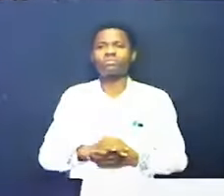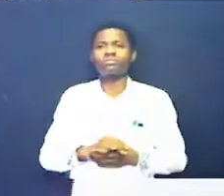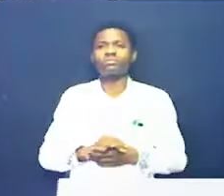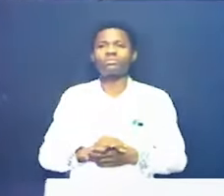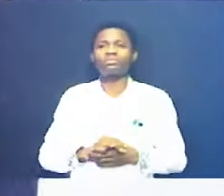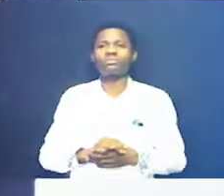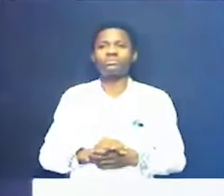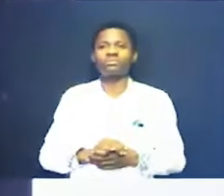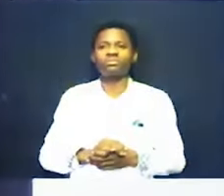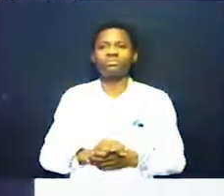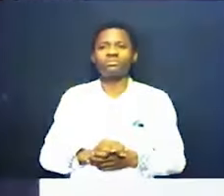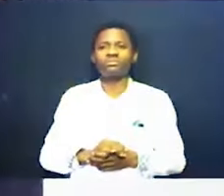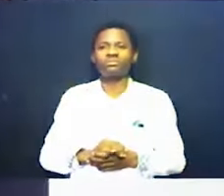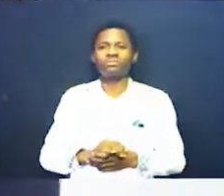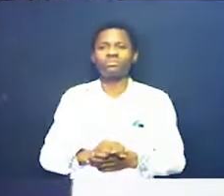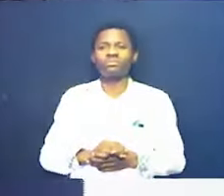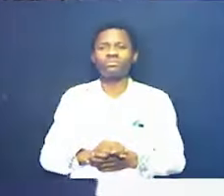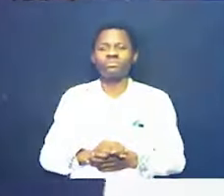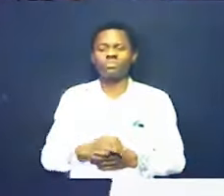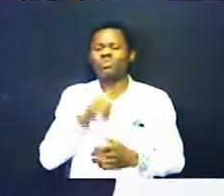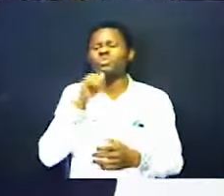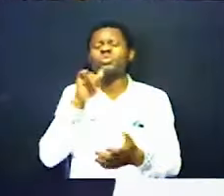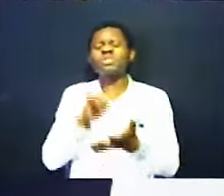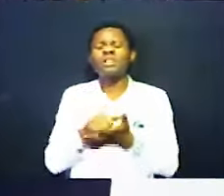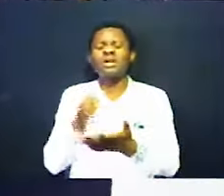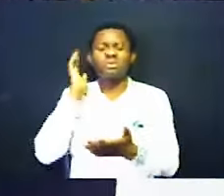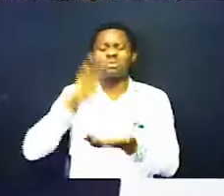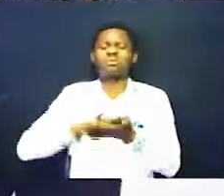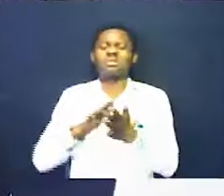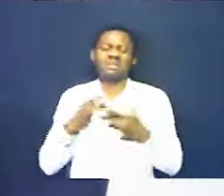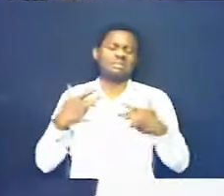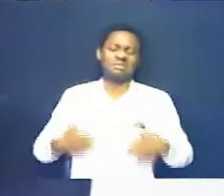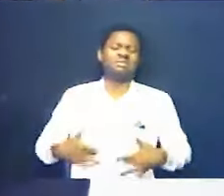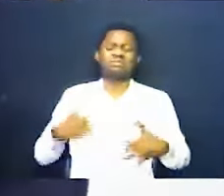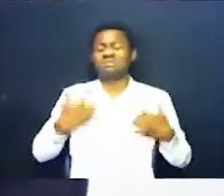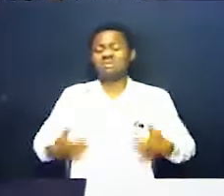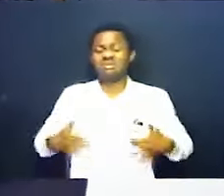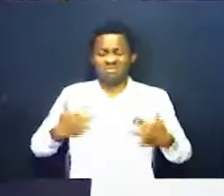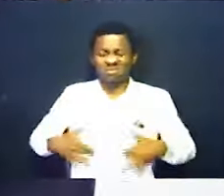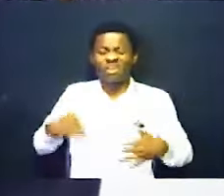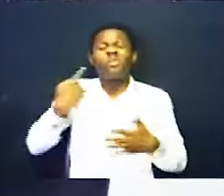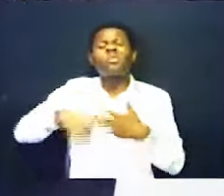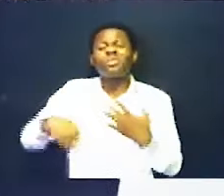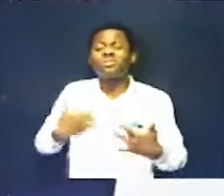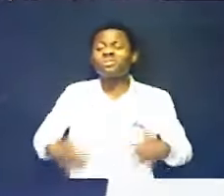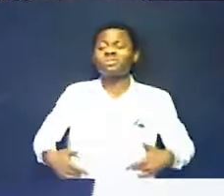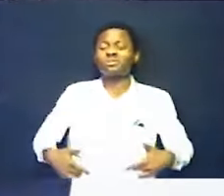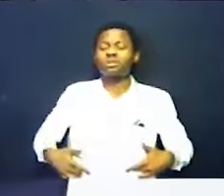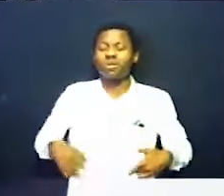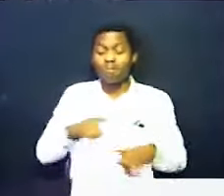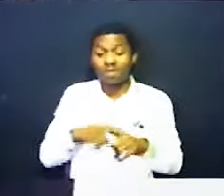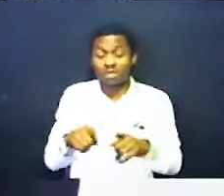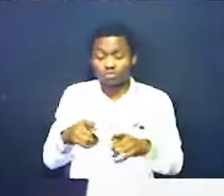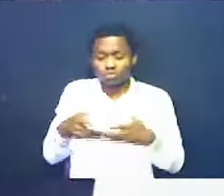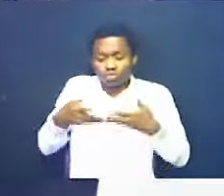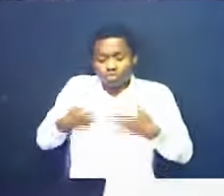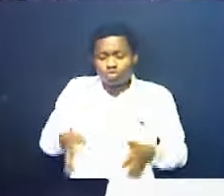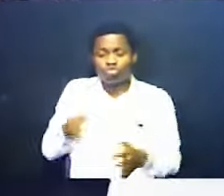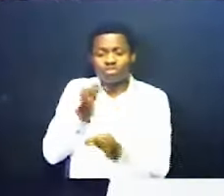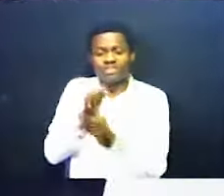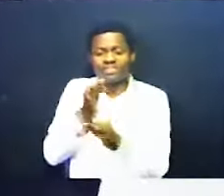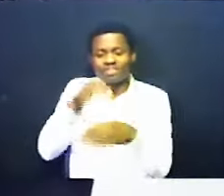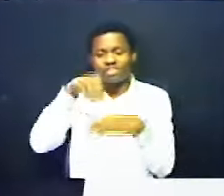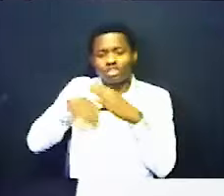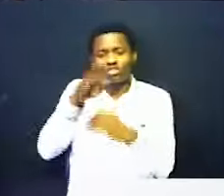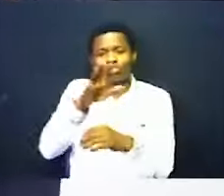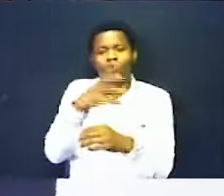that they are going to be discouraged. And yes, what? But they will lose faith in you and